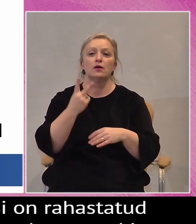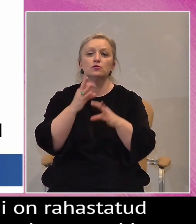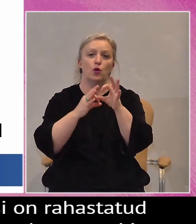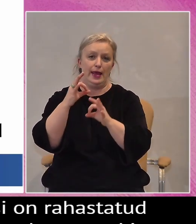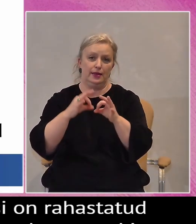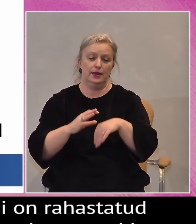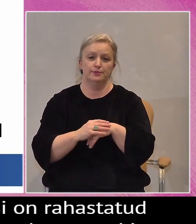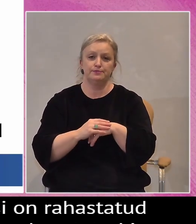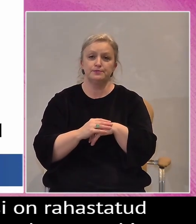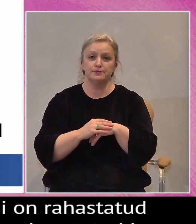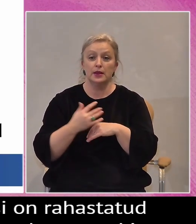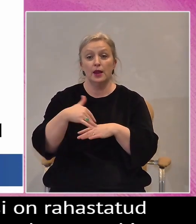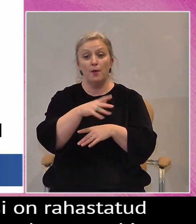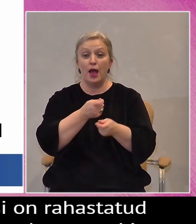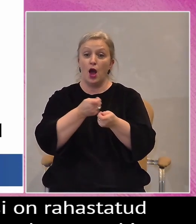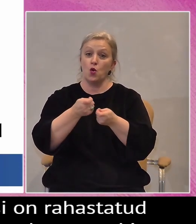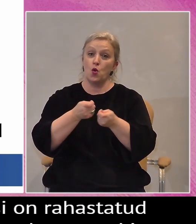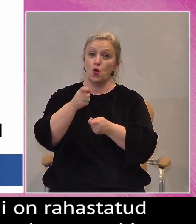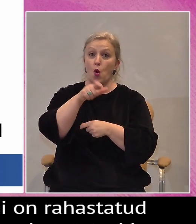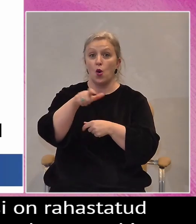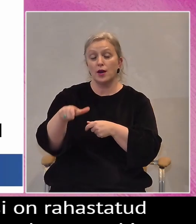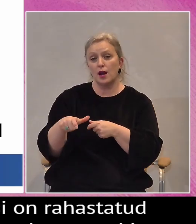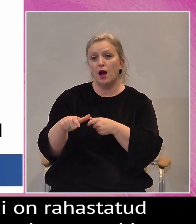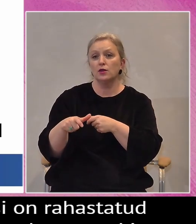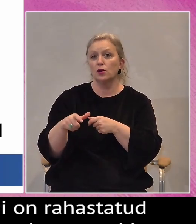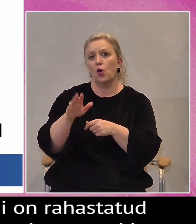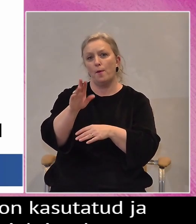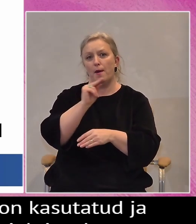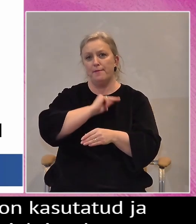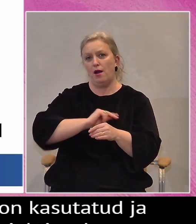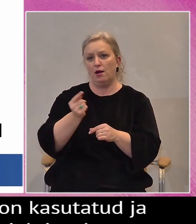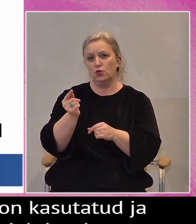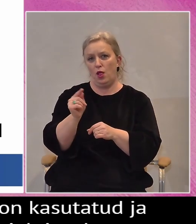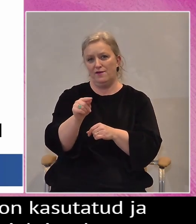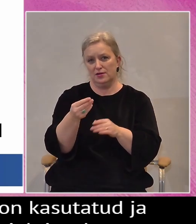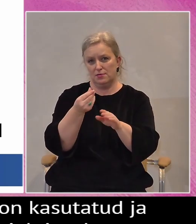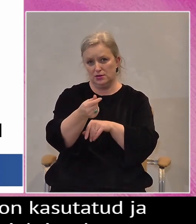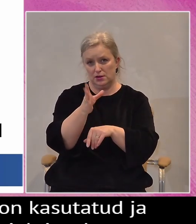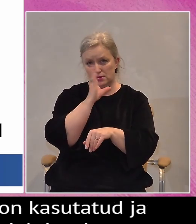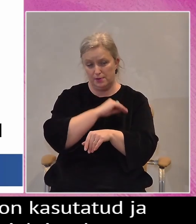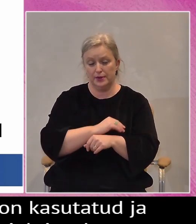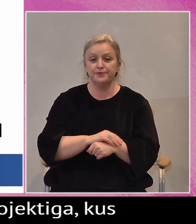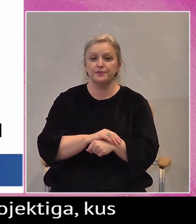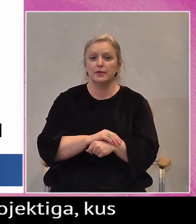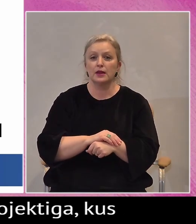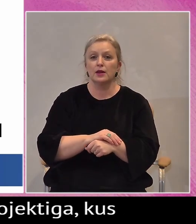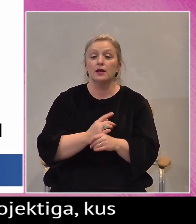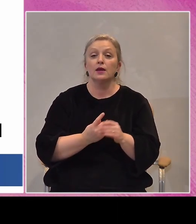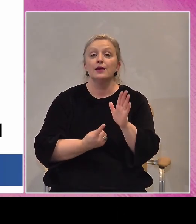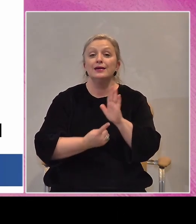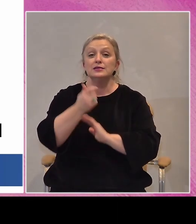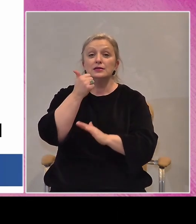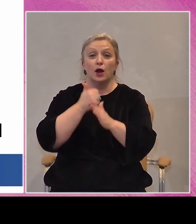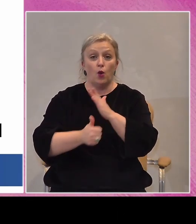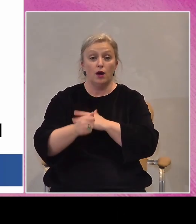activities are connected to the Jardin and Erdera projects as well. Our salaries